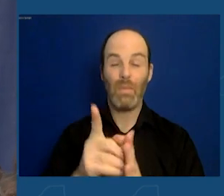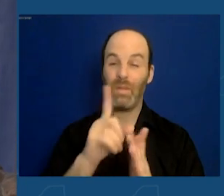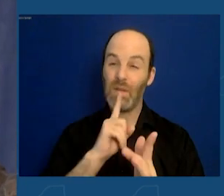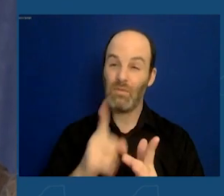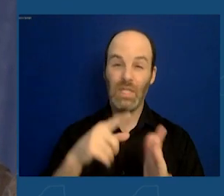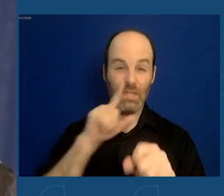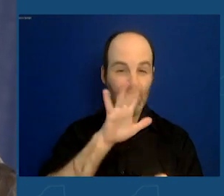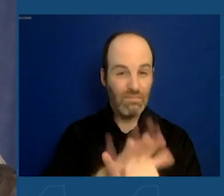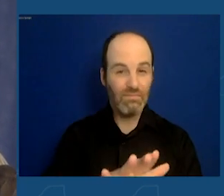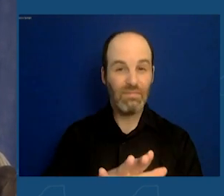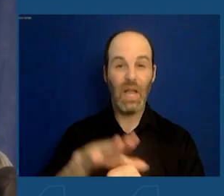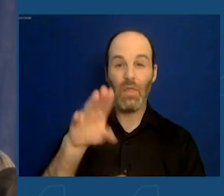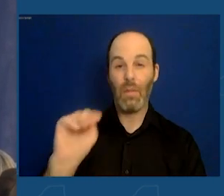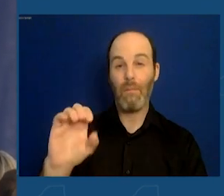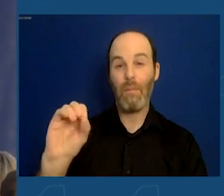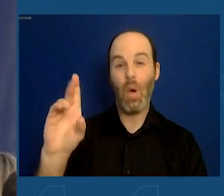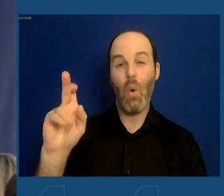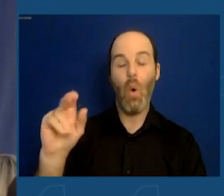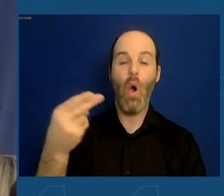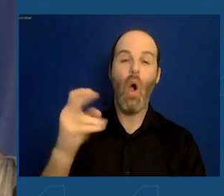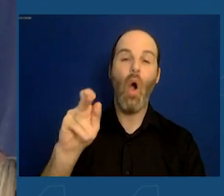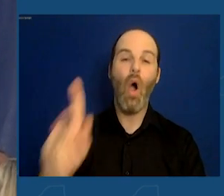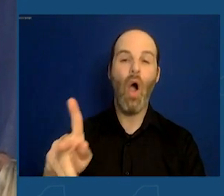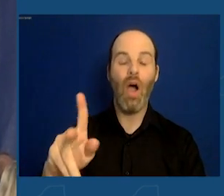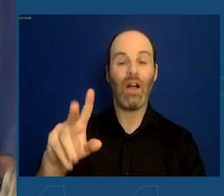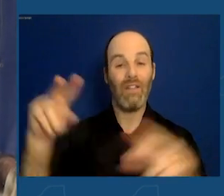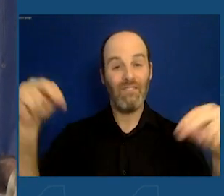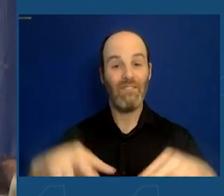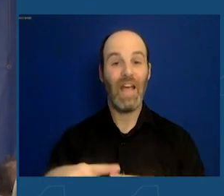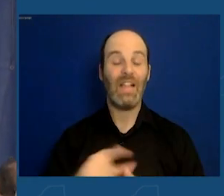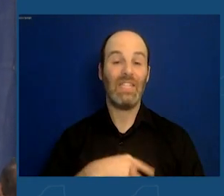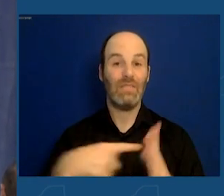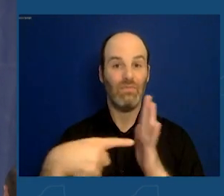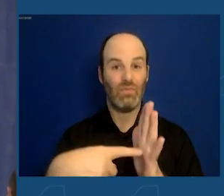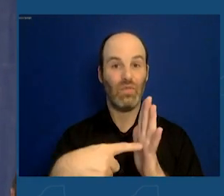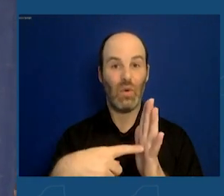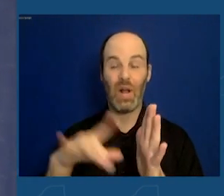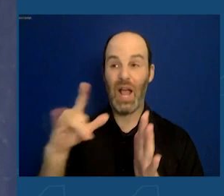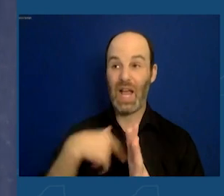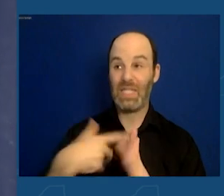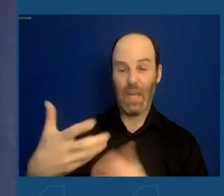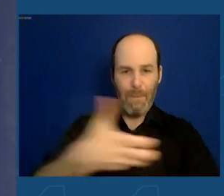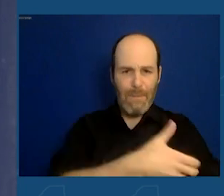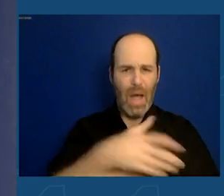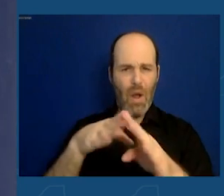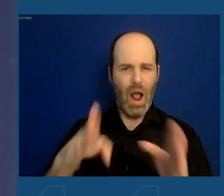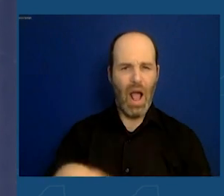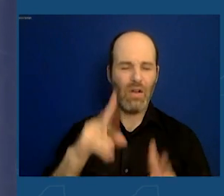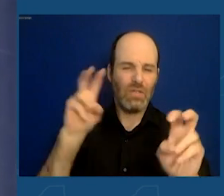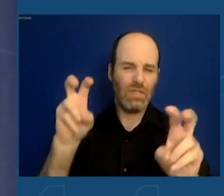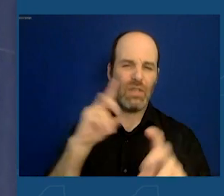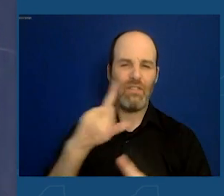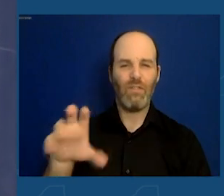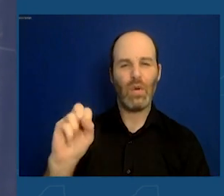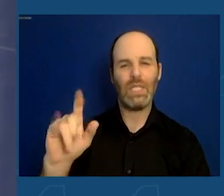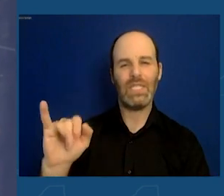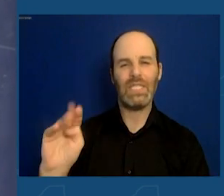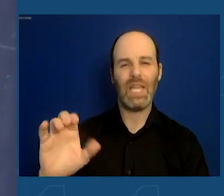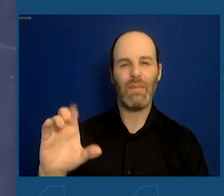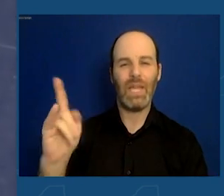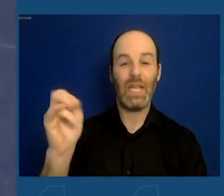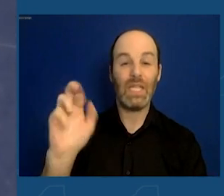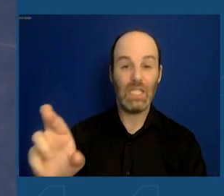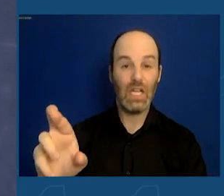Valley's status as an emerging powerhouse for the semiconductor industry. This new ready-to-go